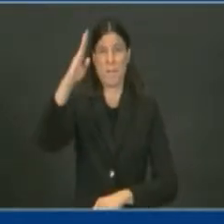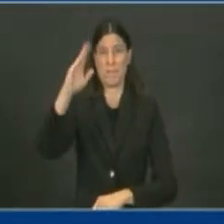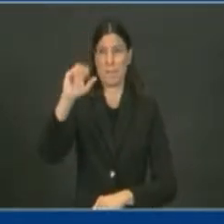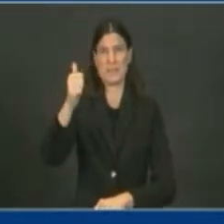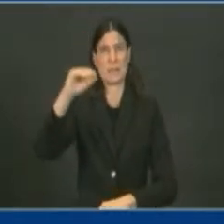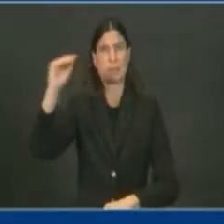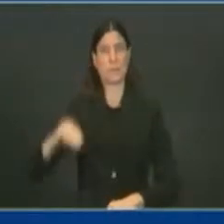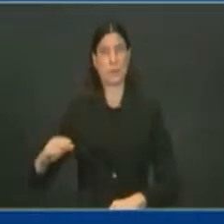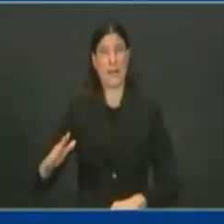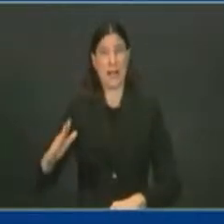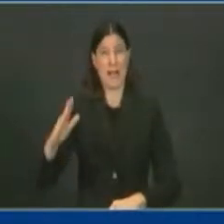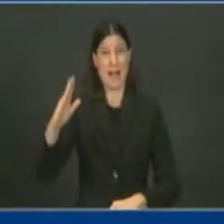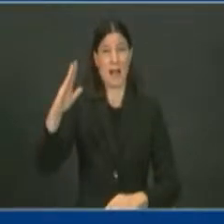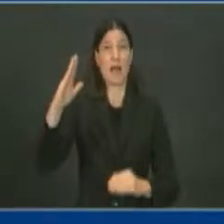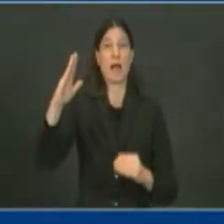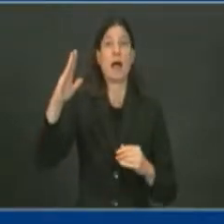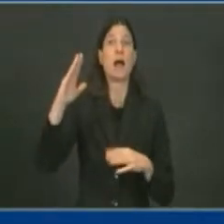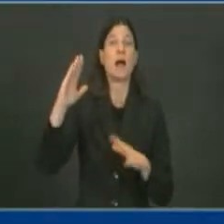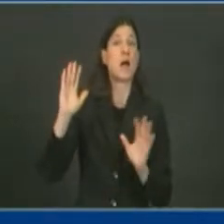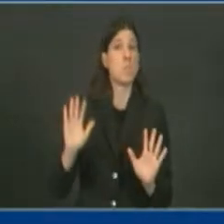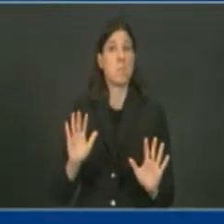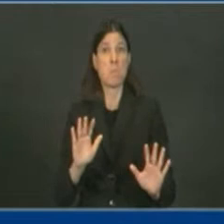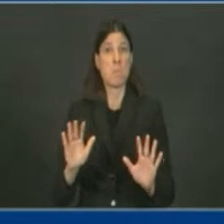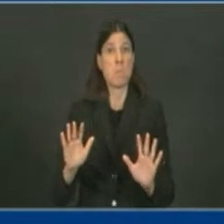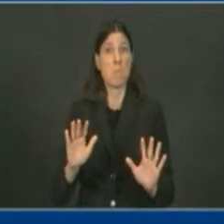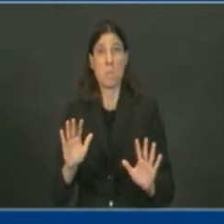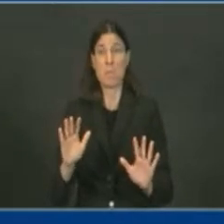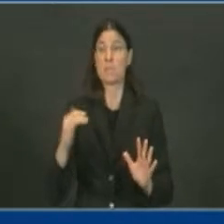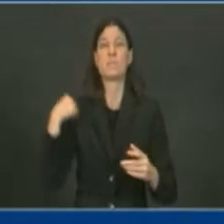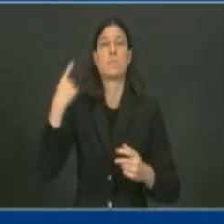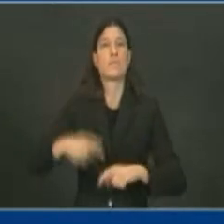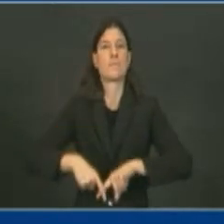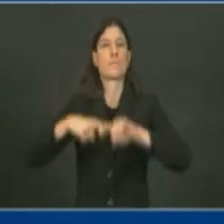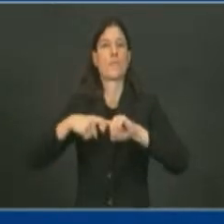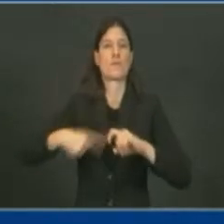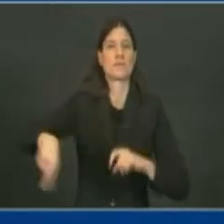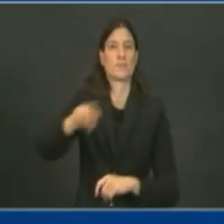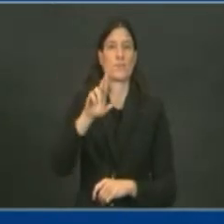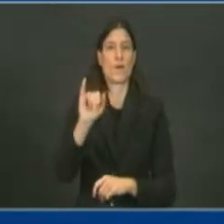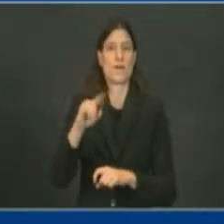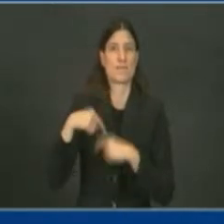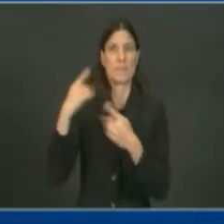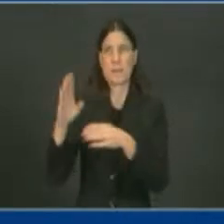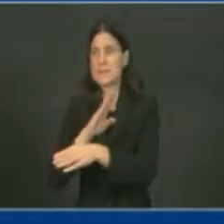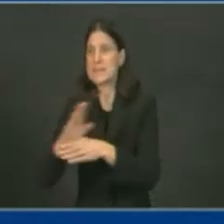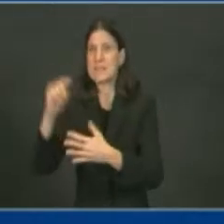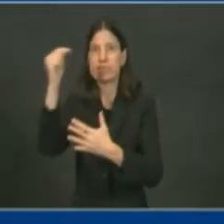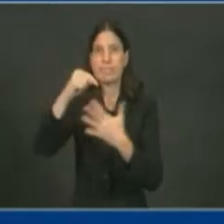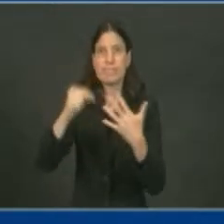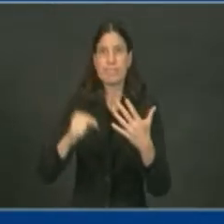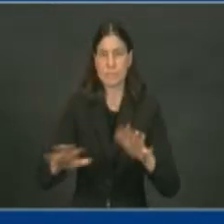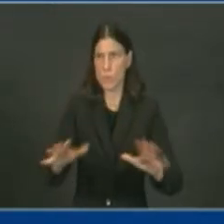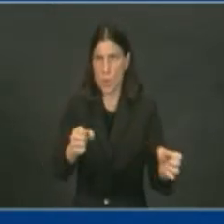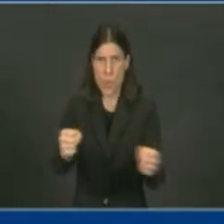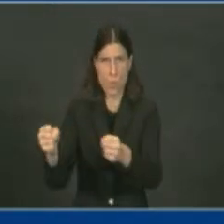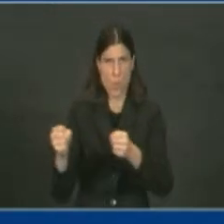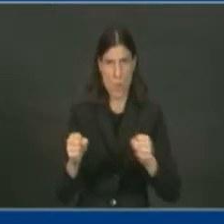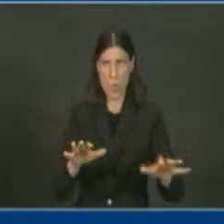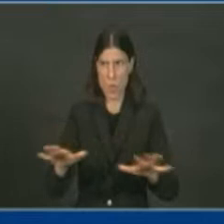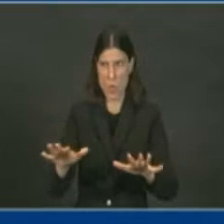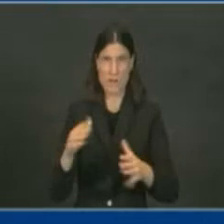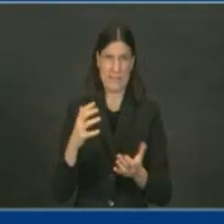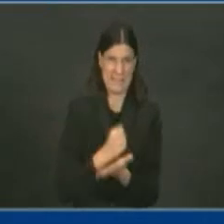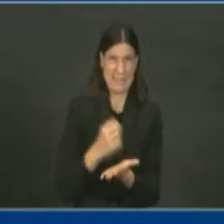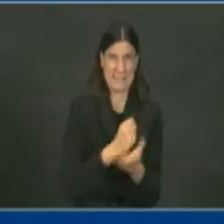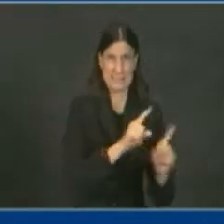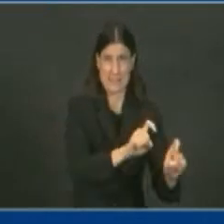So that is because of the pause. It's also because we're doing more testing and because our contact tracing is getting better and faster. We